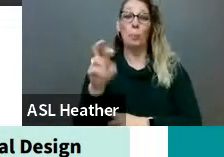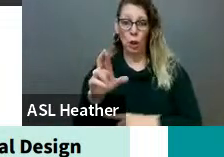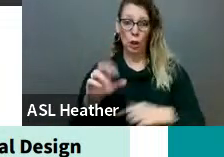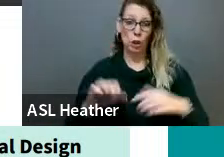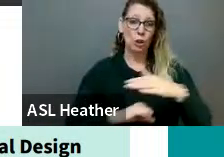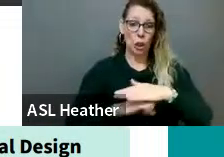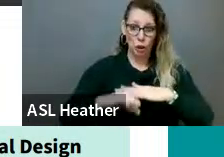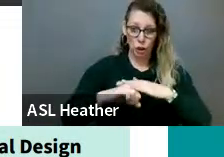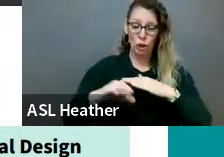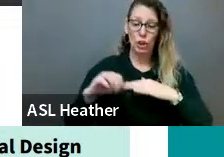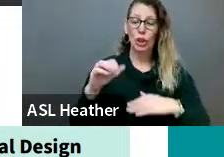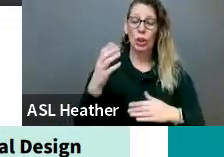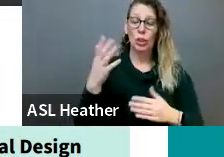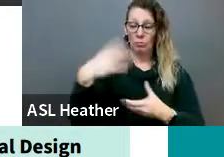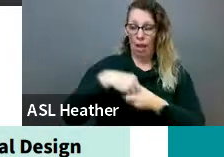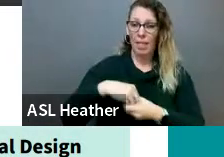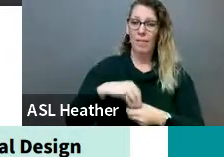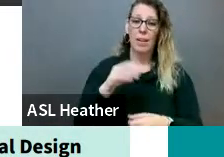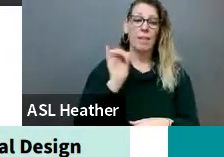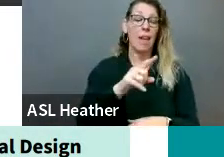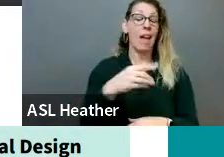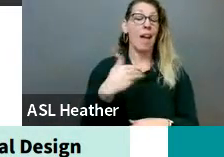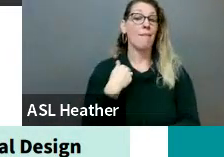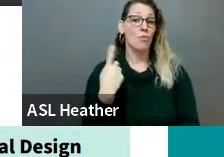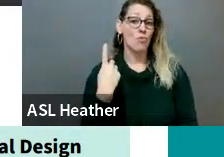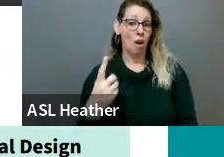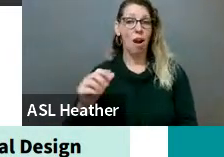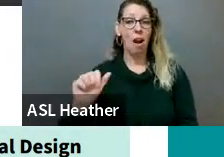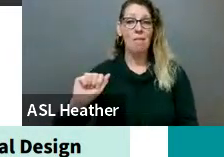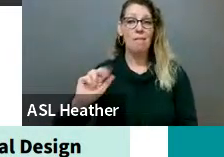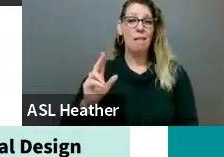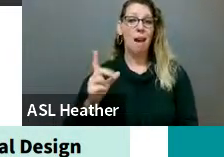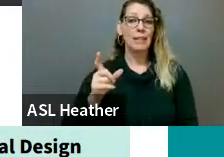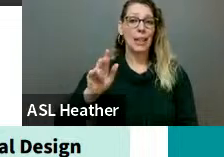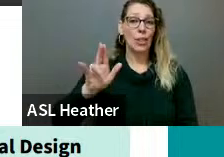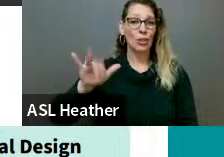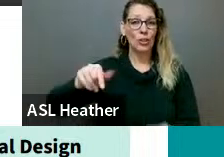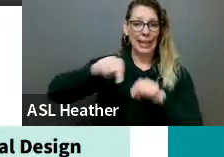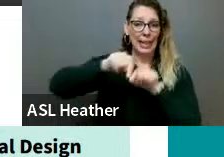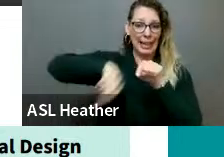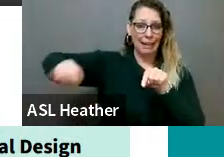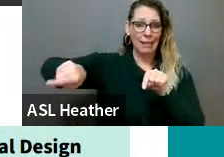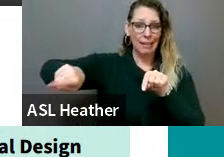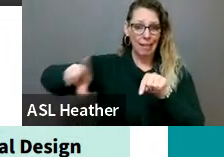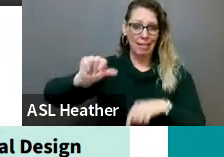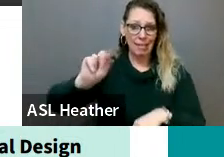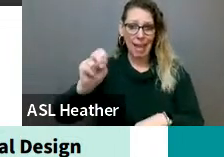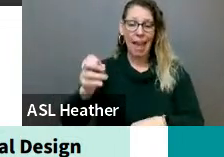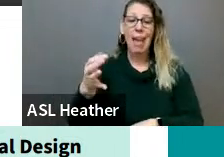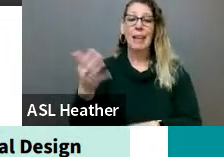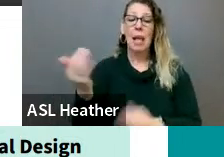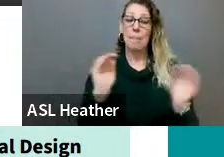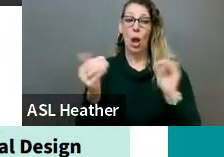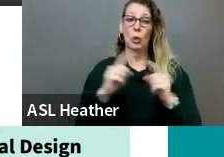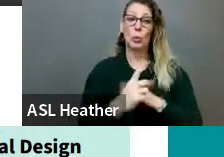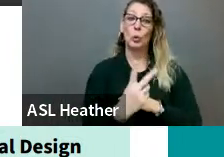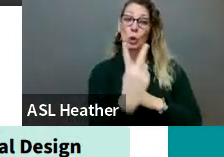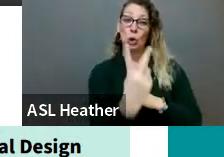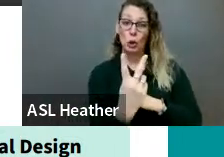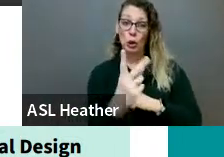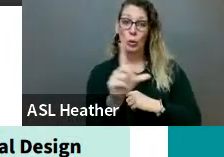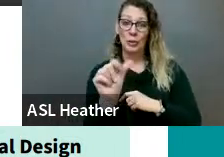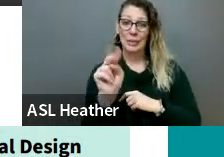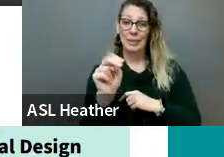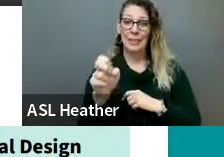modified LPA also includes a single auxiliary lane, and it's going to be compared against 2 lanes over the bridge, 2